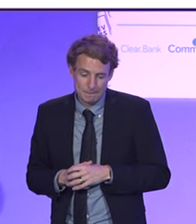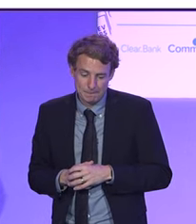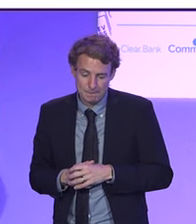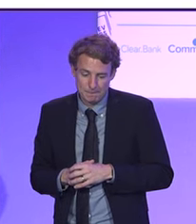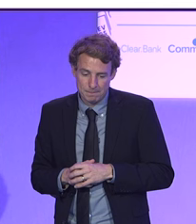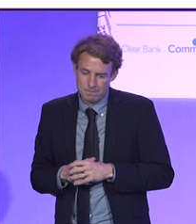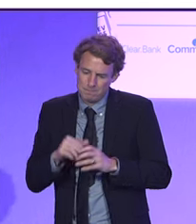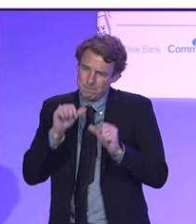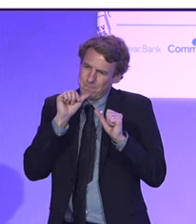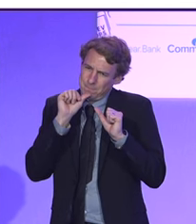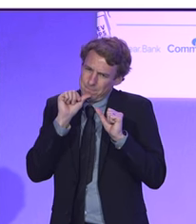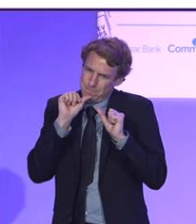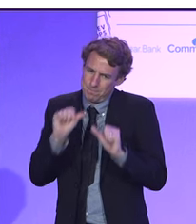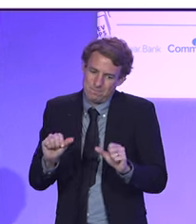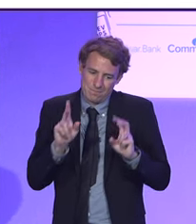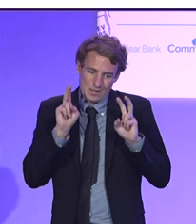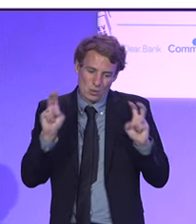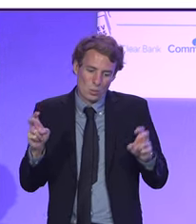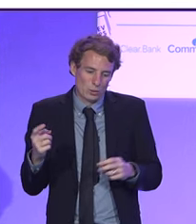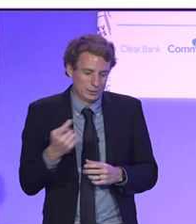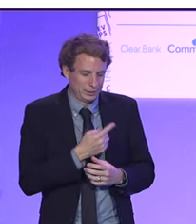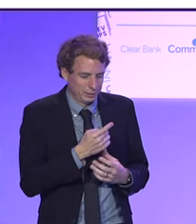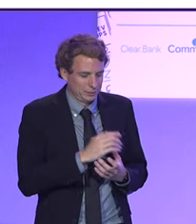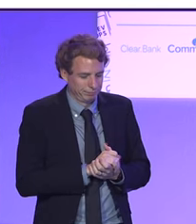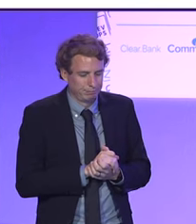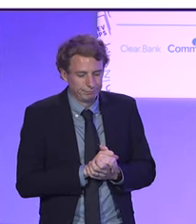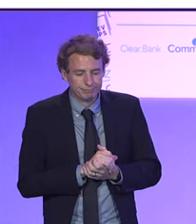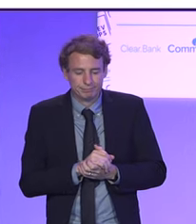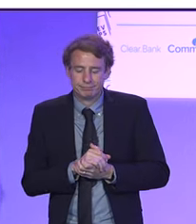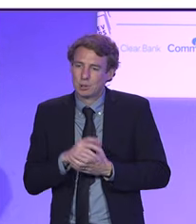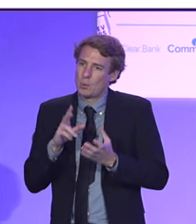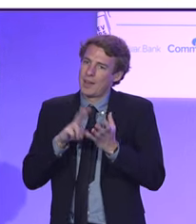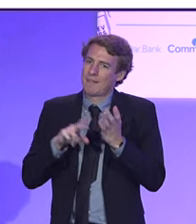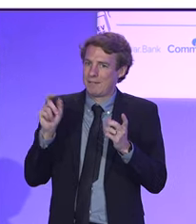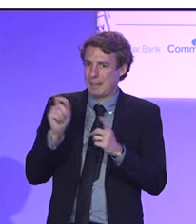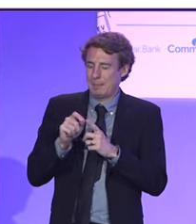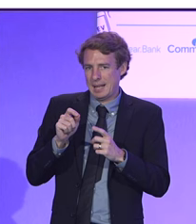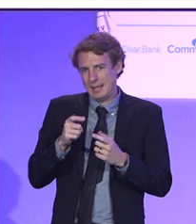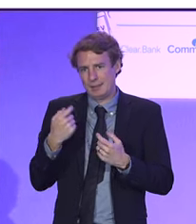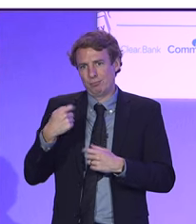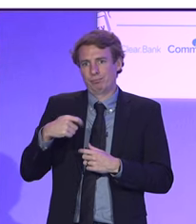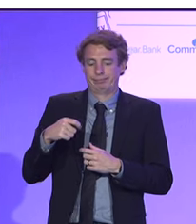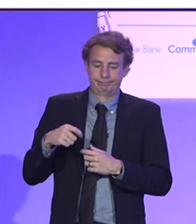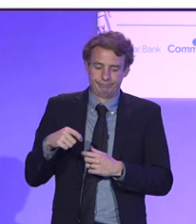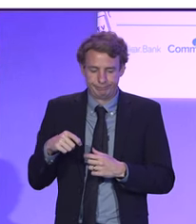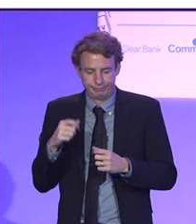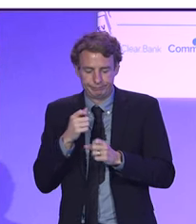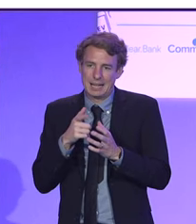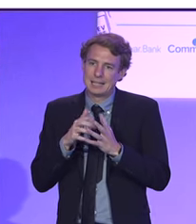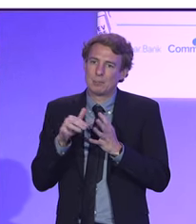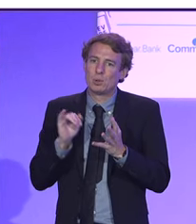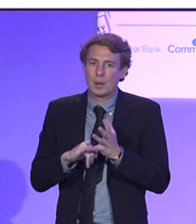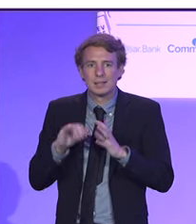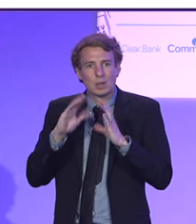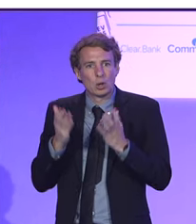This is a quote I love from the VP of AWS Global Infrastructure, Peter DeSantis. The greenest energy is the energy that we don't